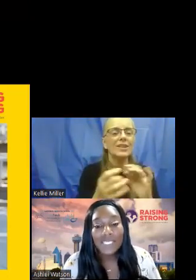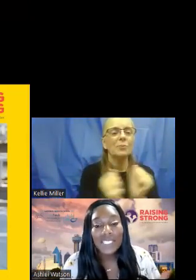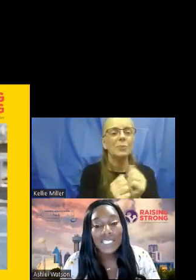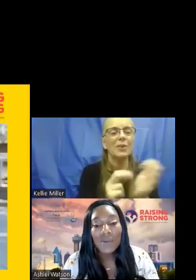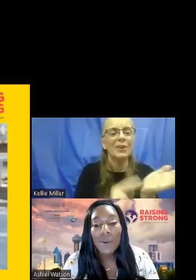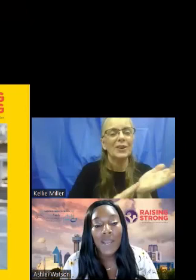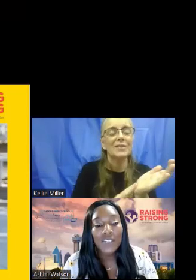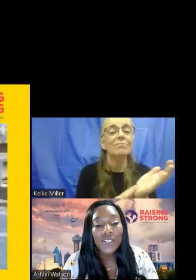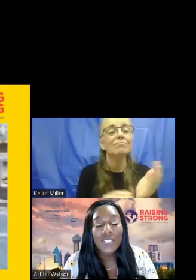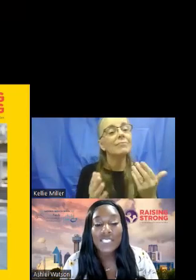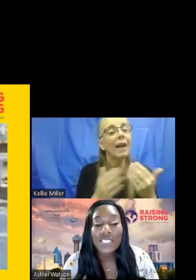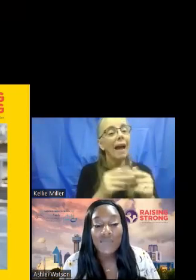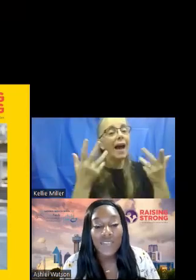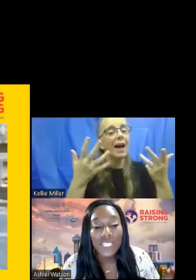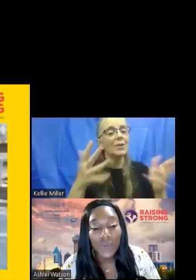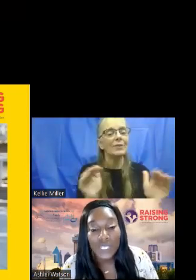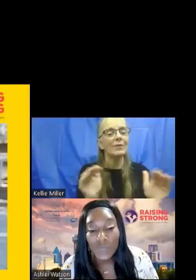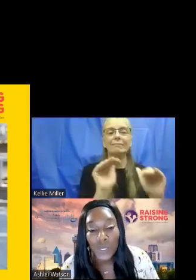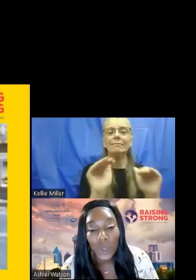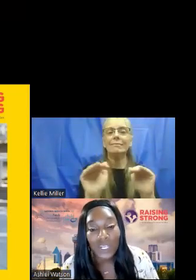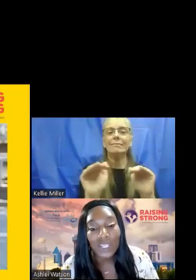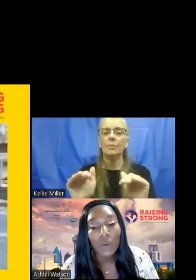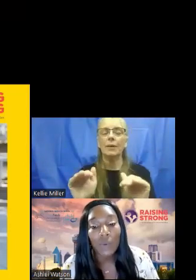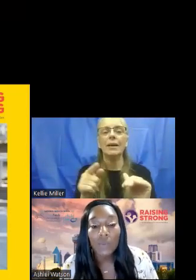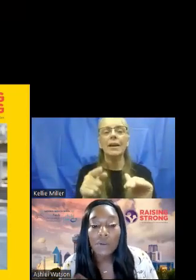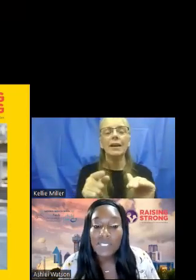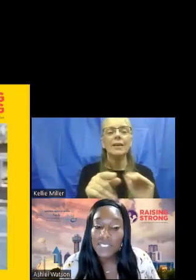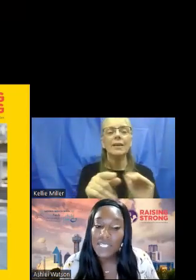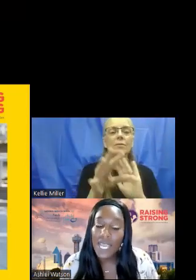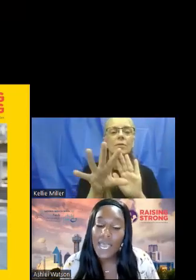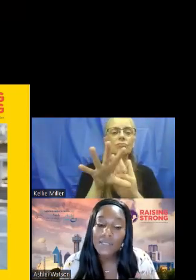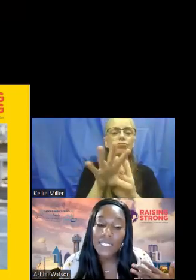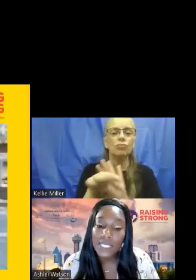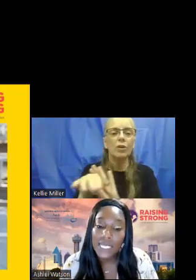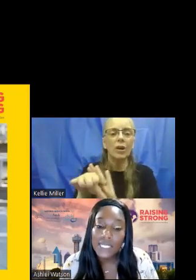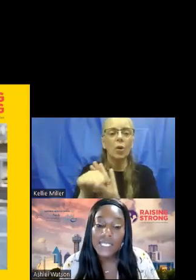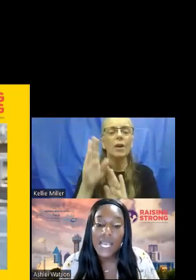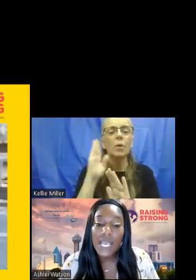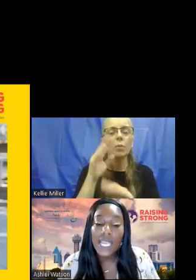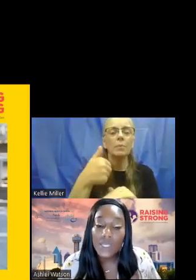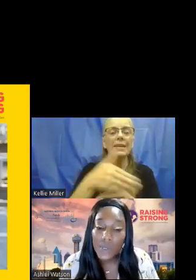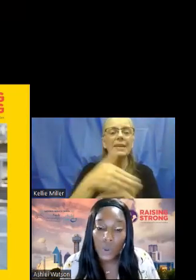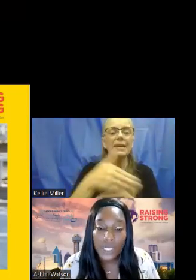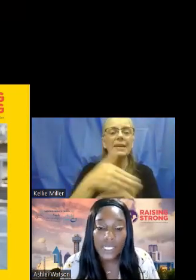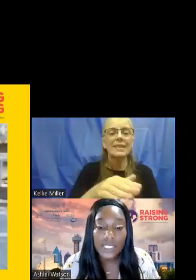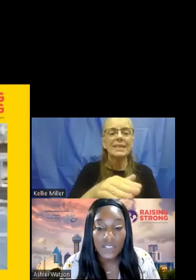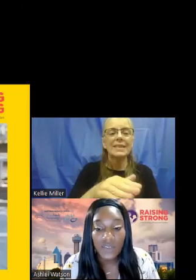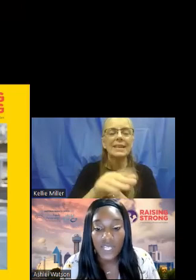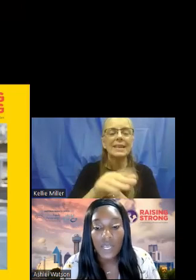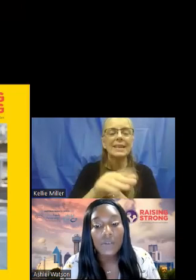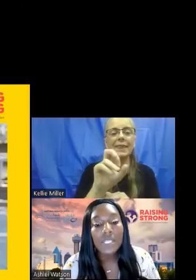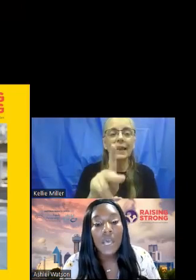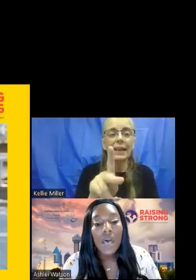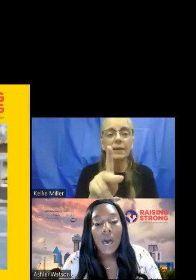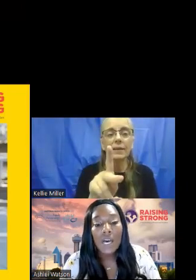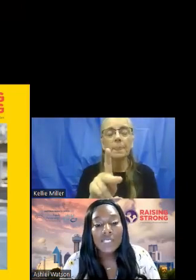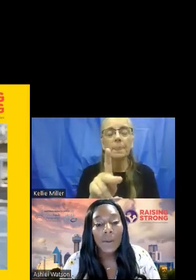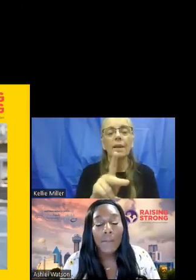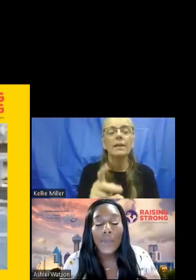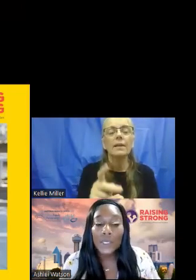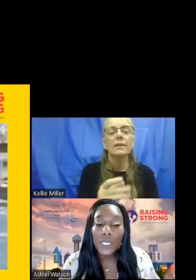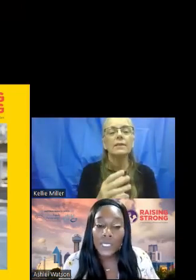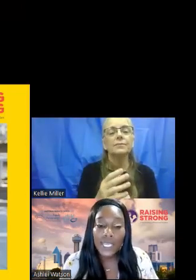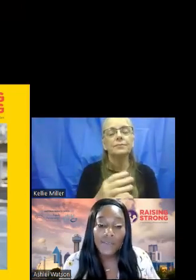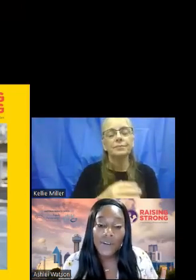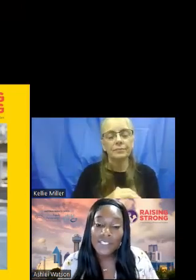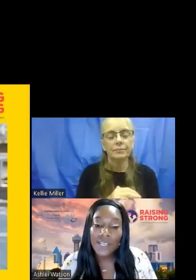up, this is a reminder that this event was recorded, and we will be sending out the links and the recordings to the videos. Also,